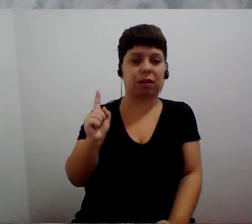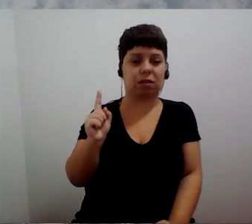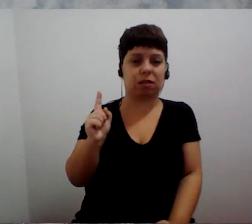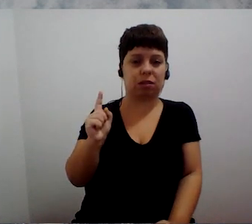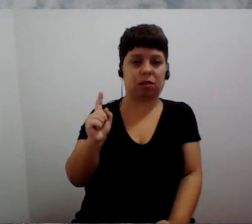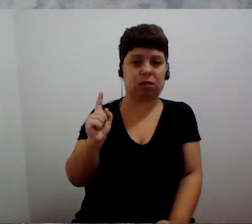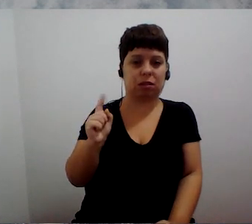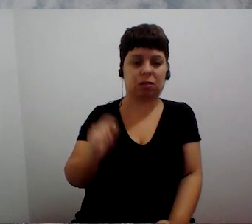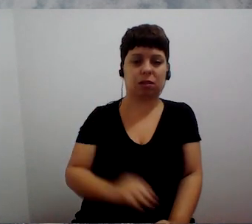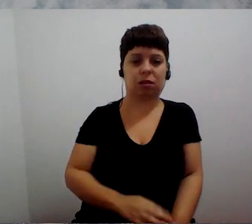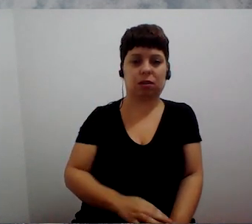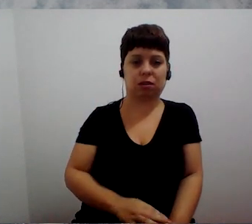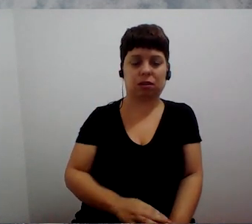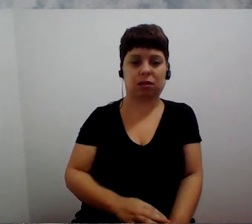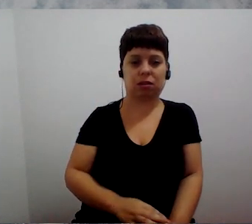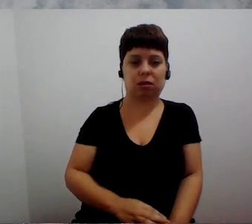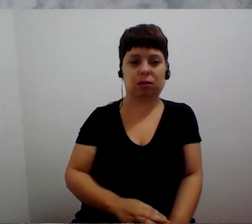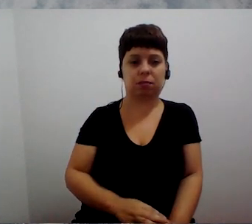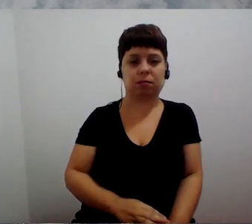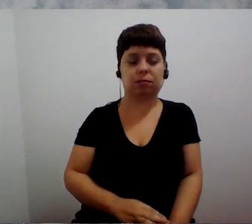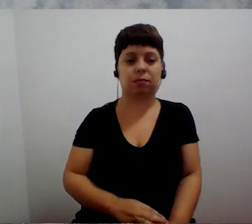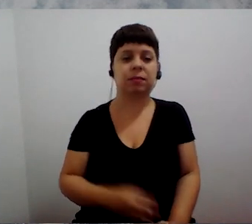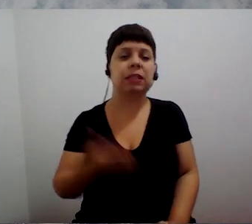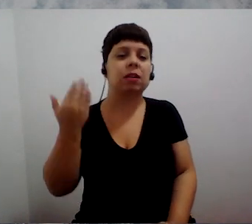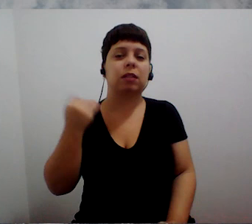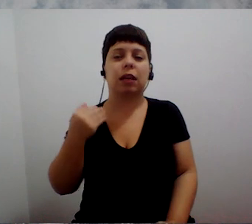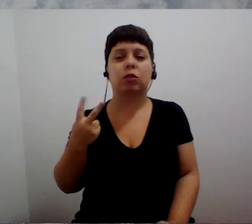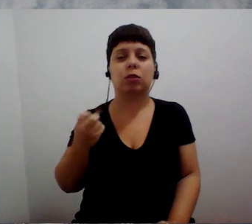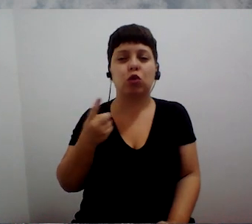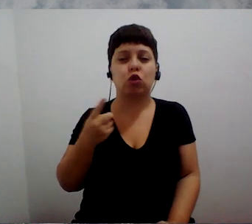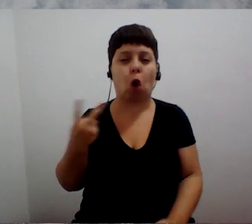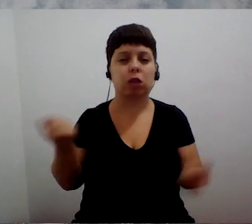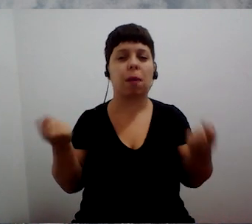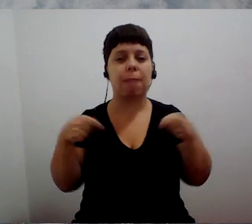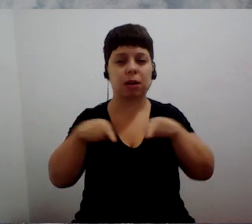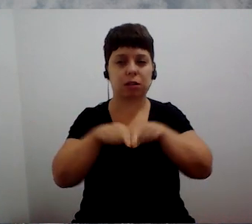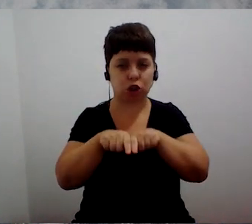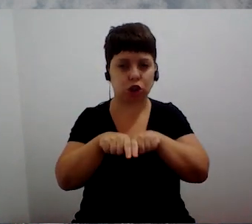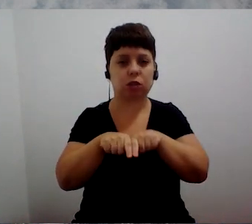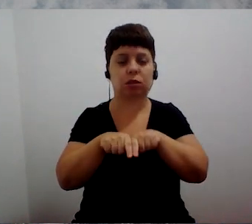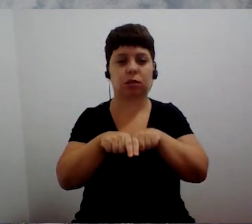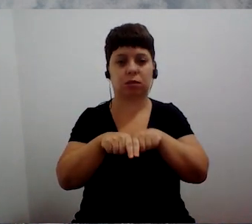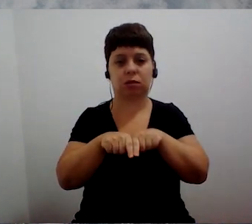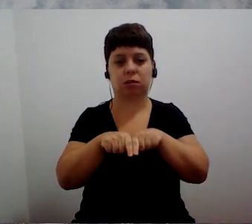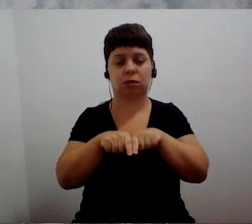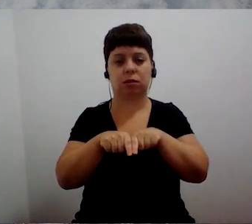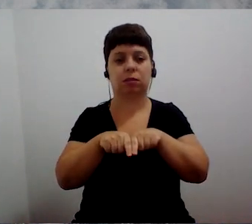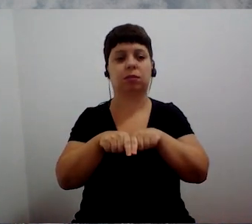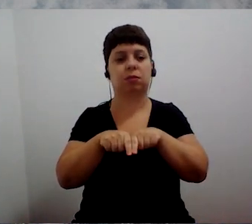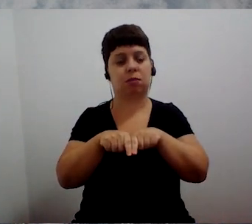said, we have a long partnership since 2012. We decided at that